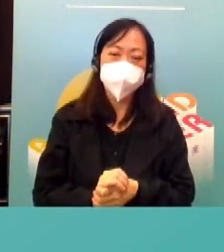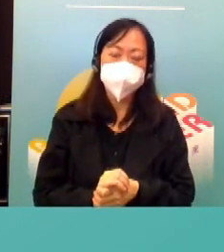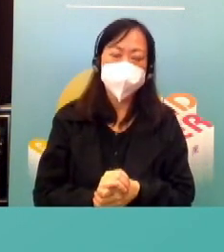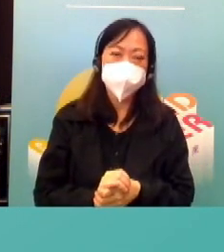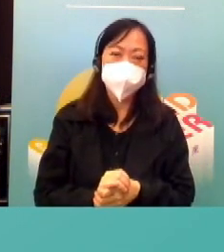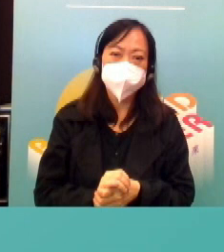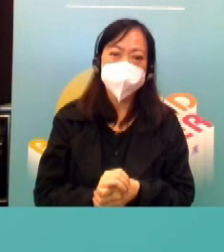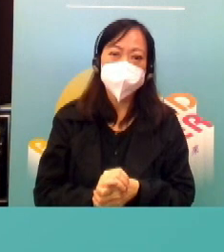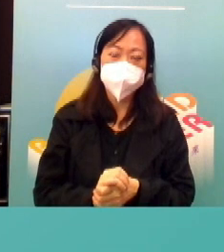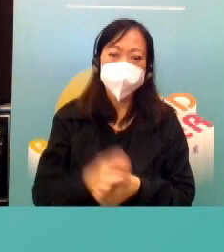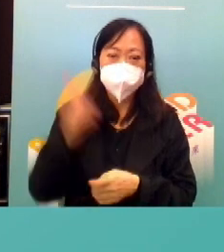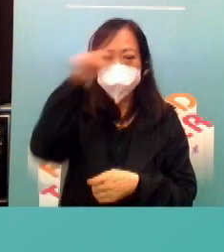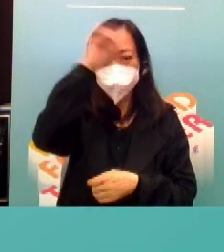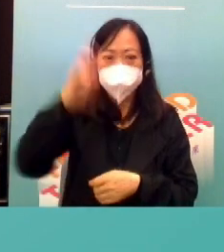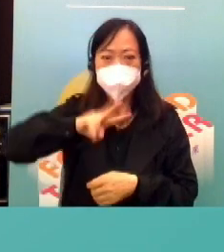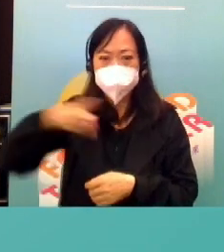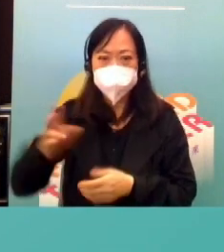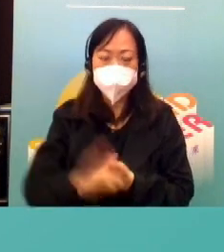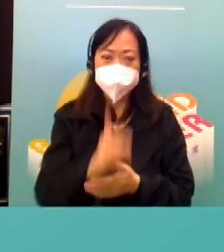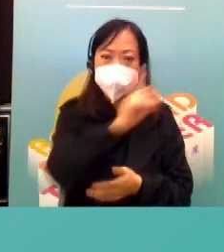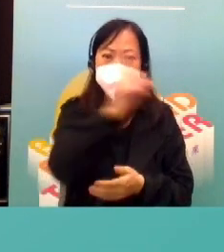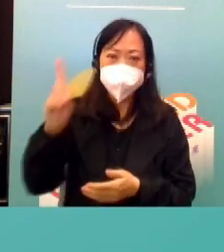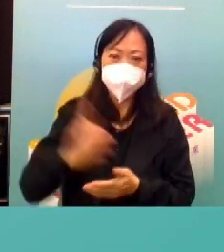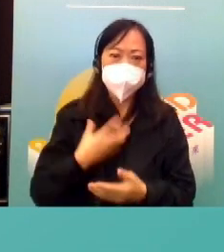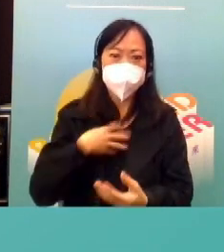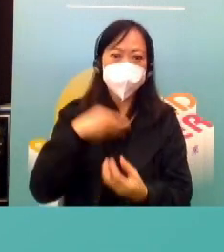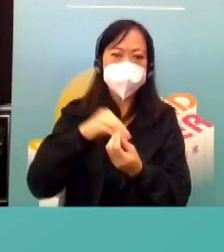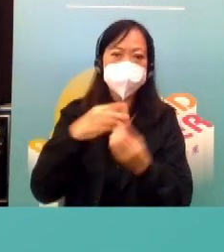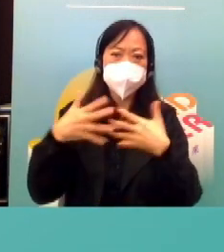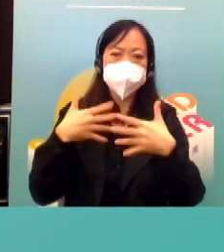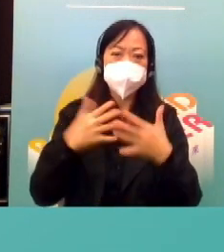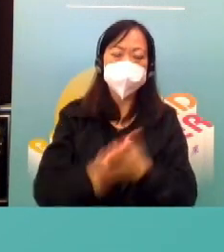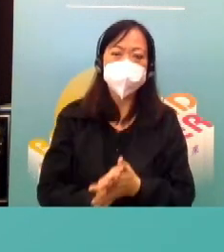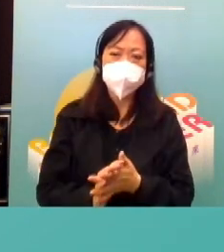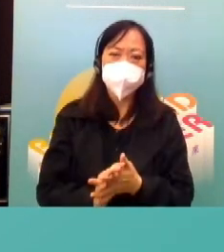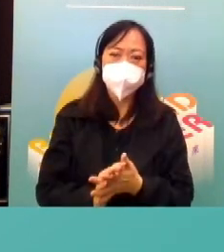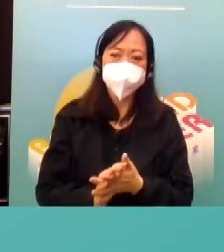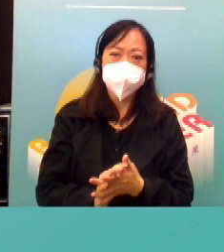about everybody. Therefore, from young to old, from